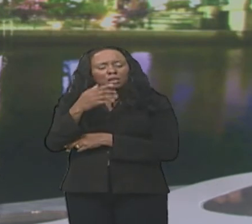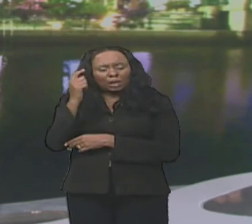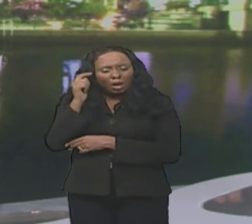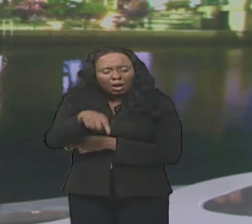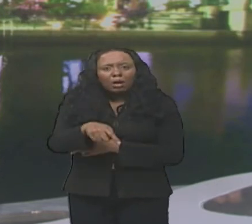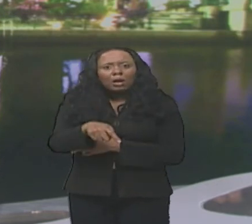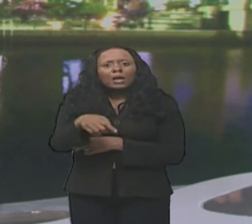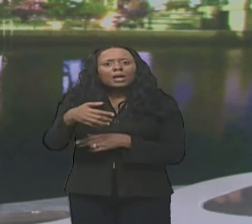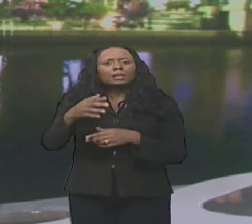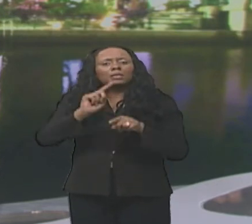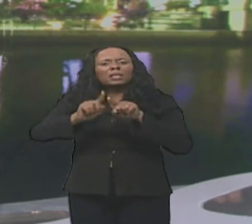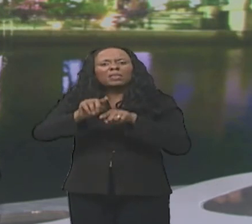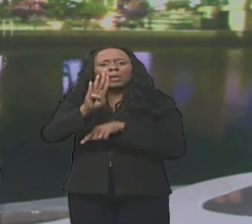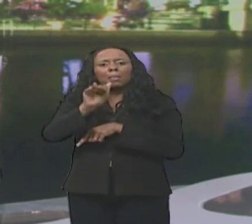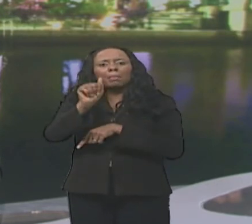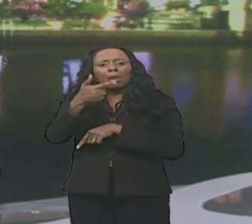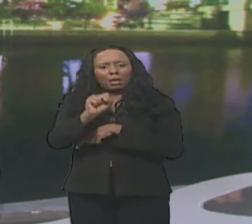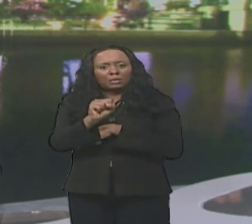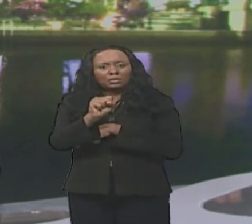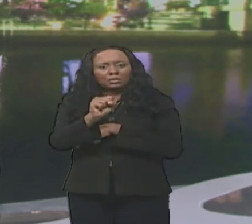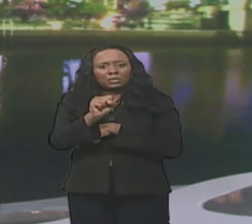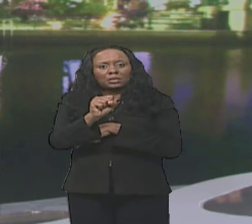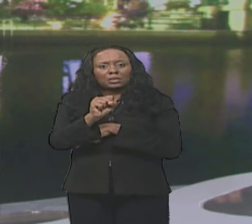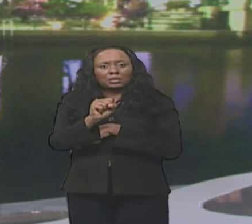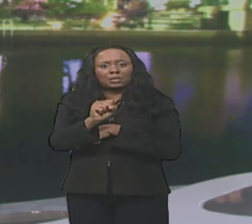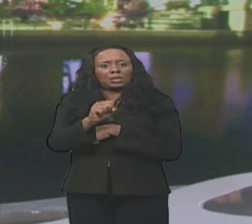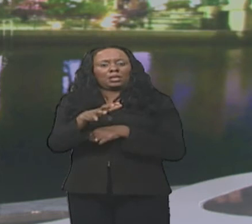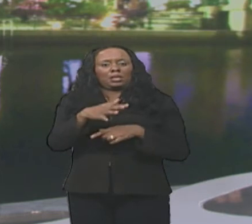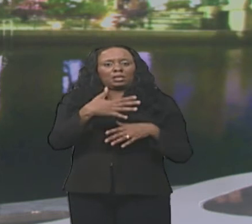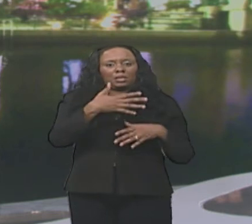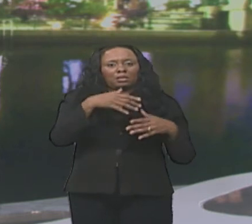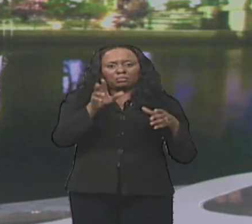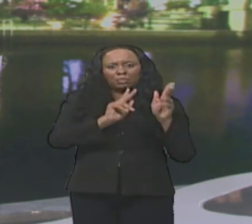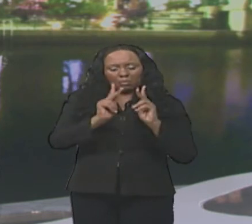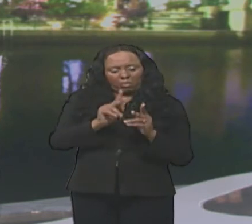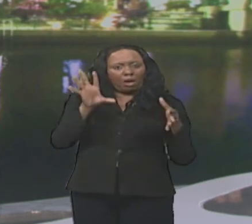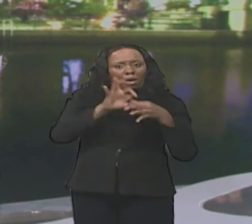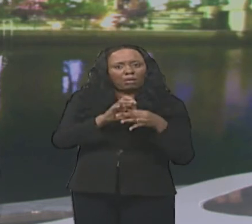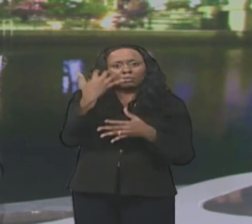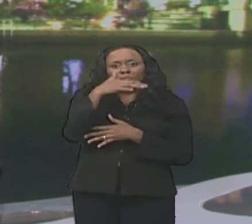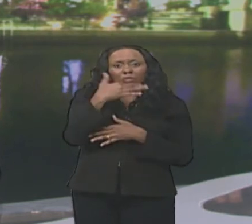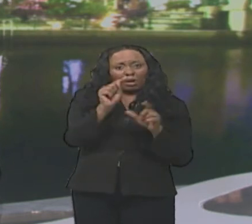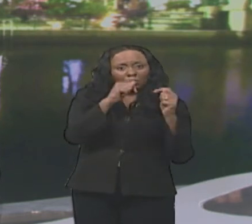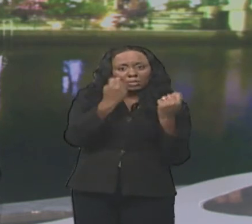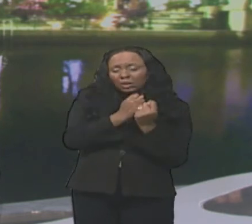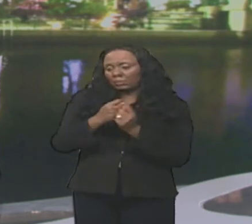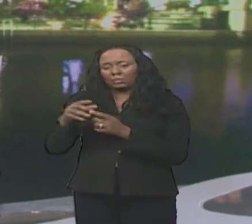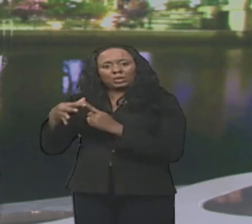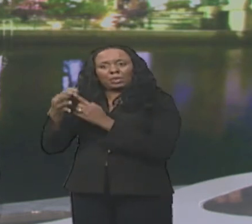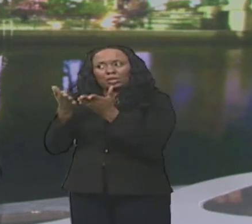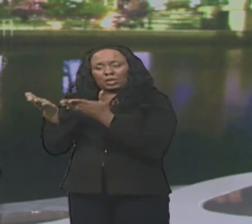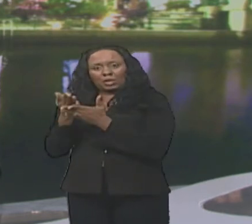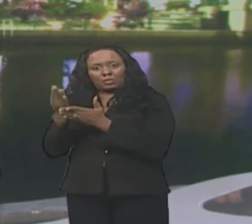confines of the beach area in St. Andrew during a joint operation by officers attached to Drug Squad and Special Services